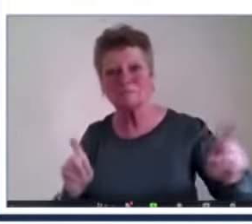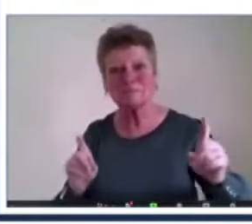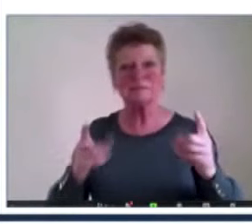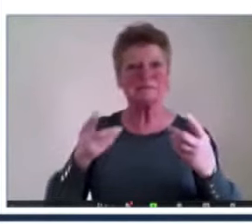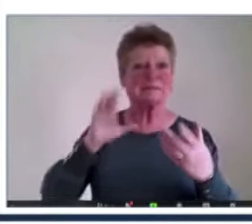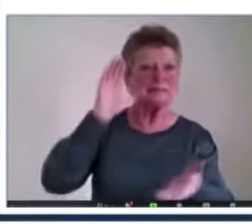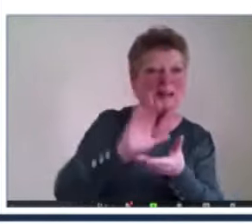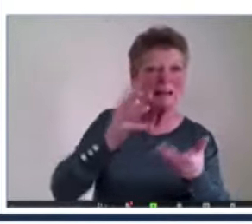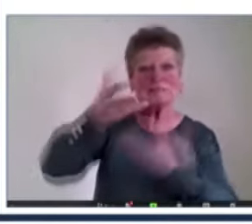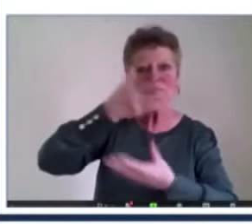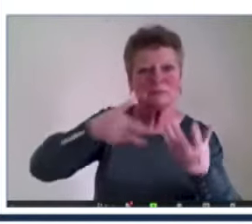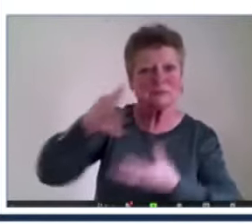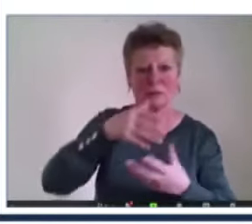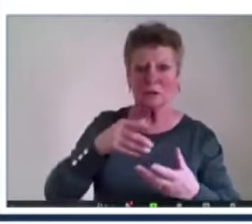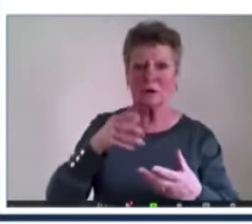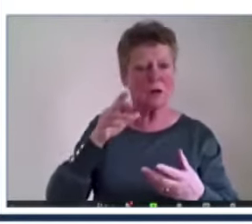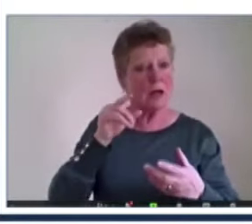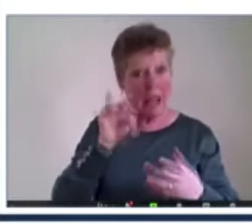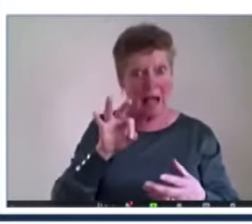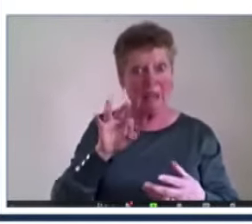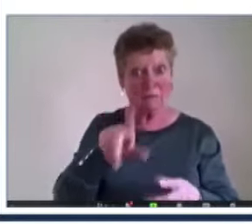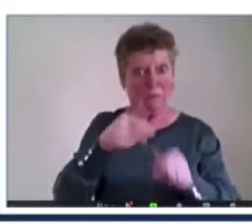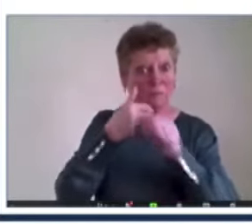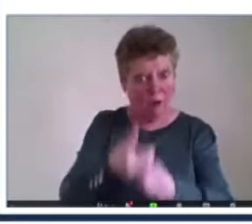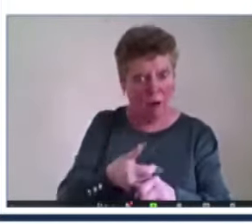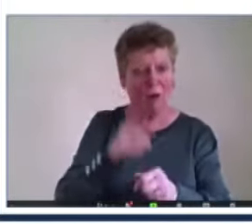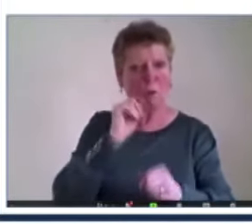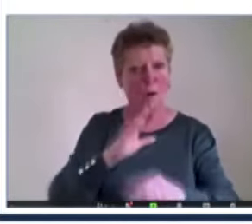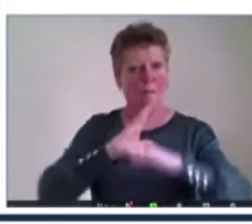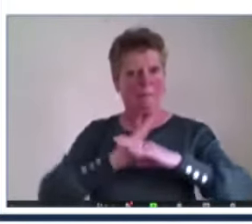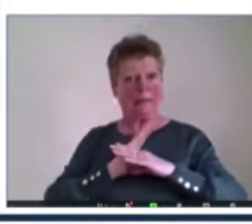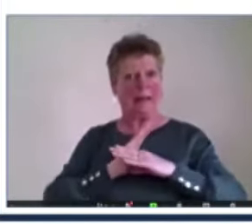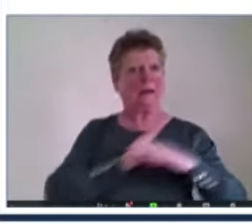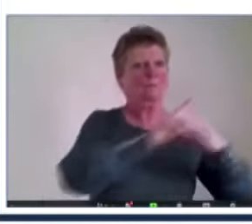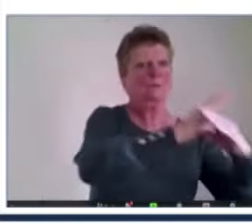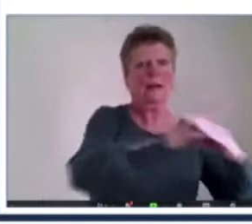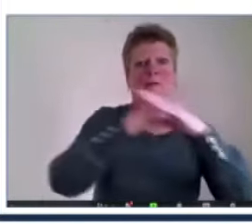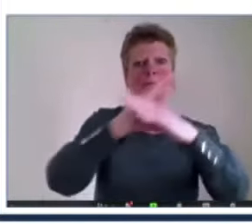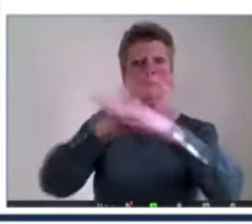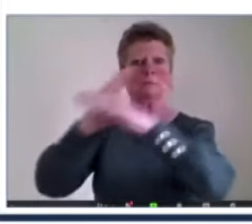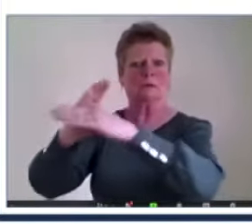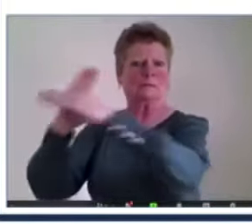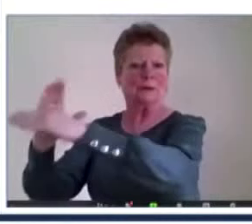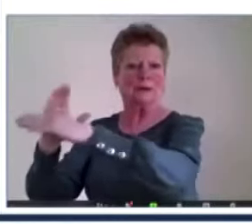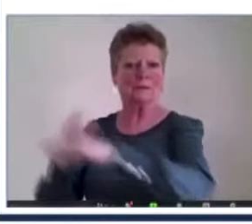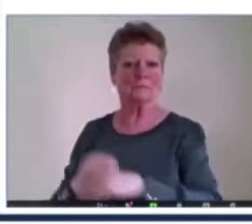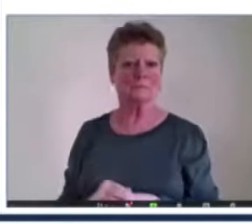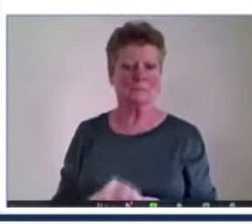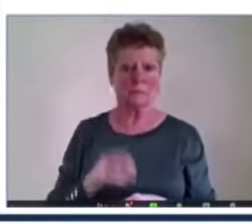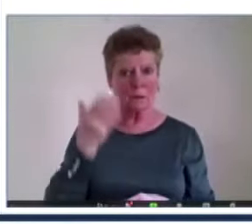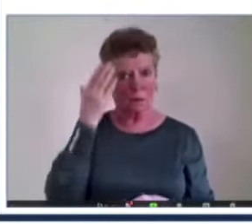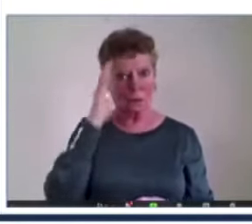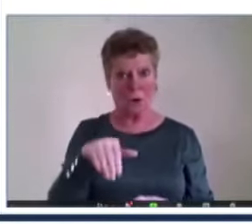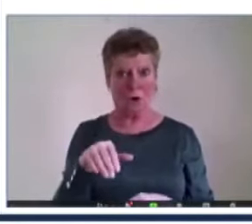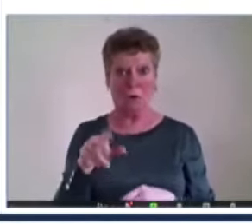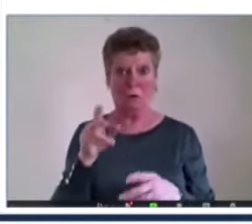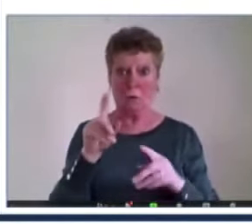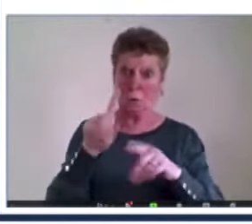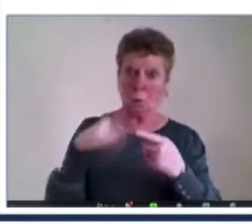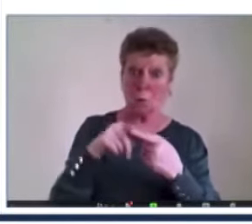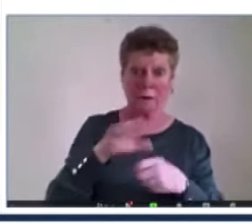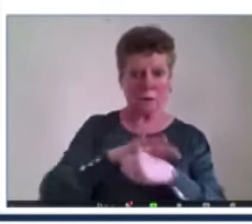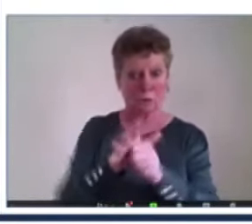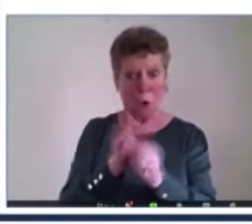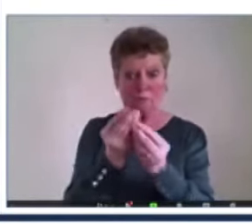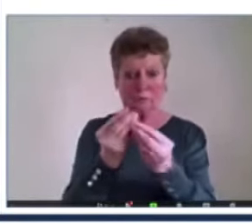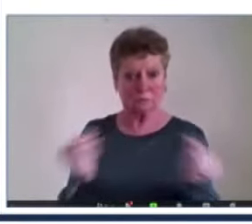in our community, well before COVID and well after COVID has gone. There will always be people for one reason or another that